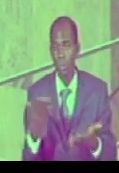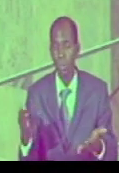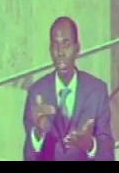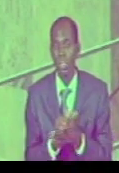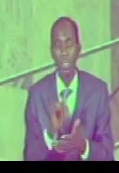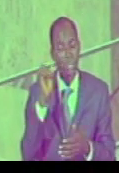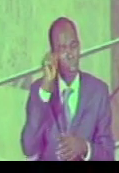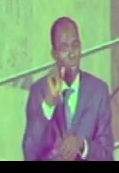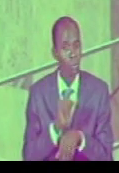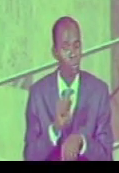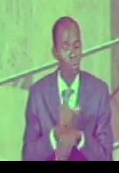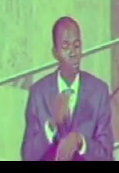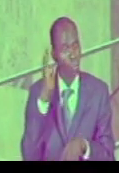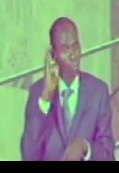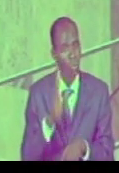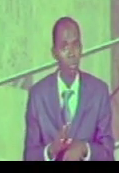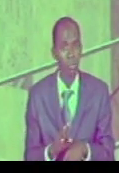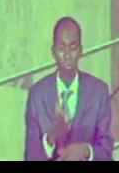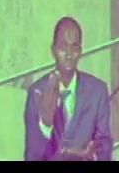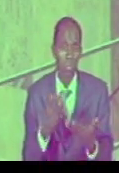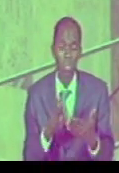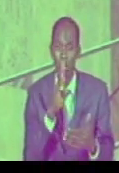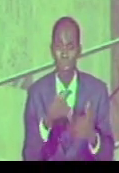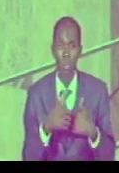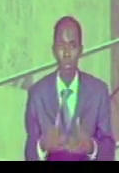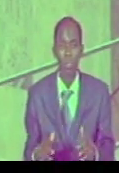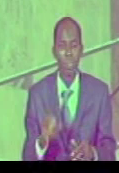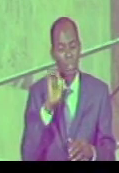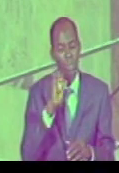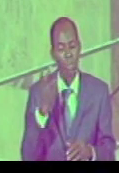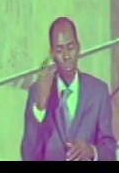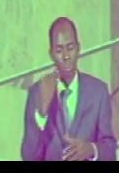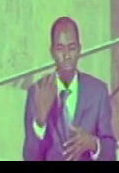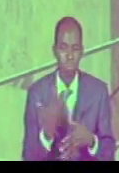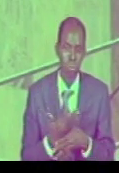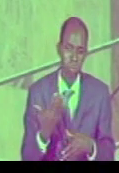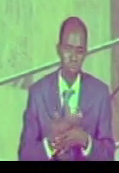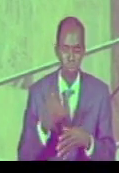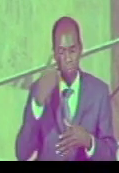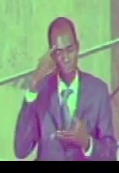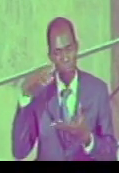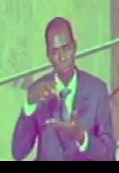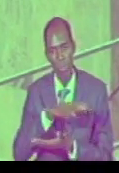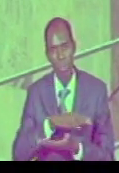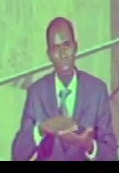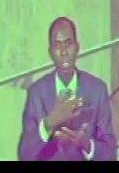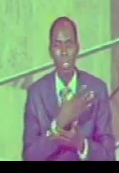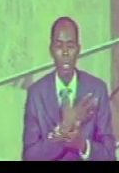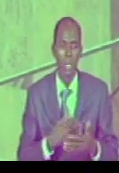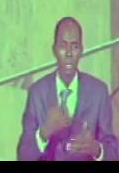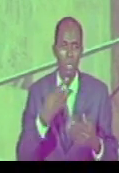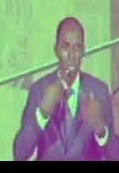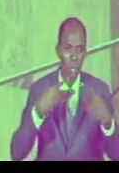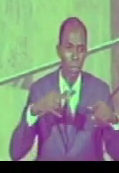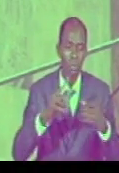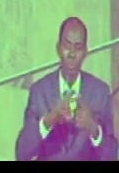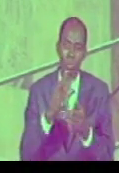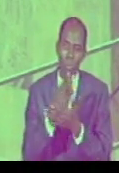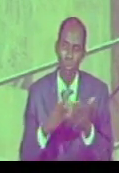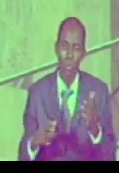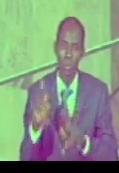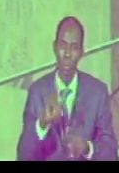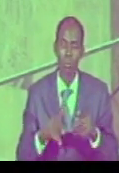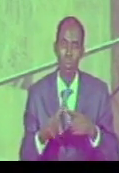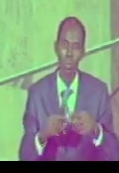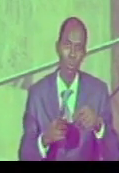was disturbed. And I prayed earnestly about it. And I informed some brethren to support me in prayers. Then